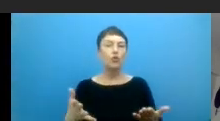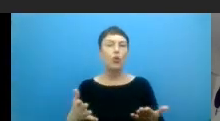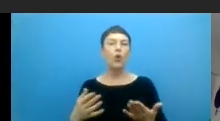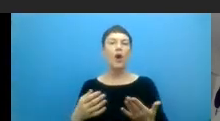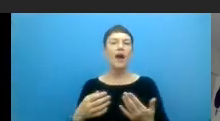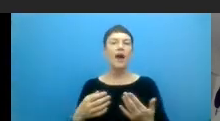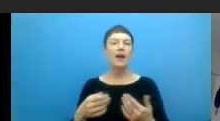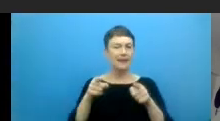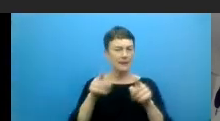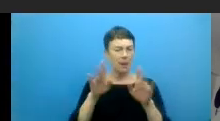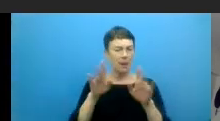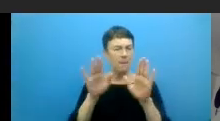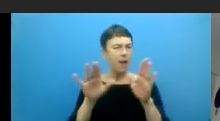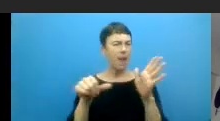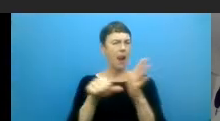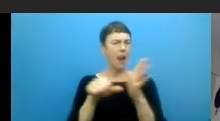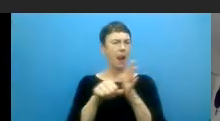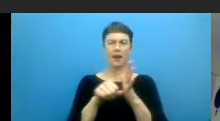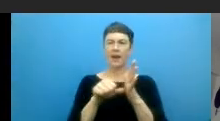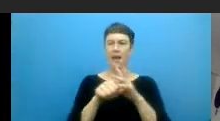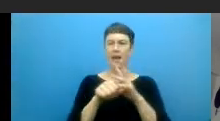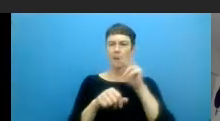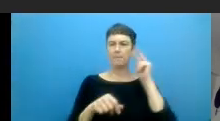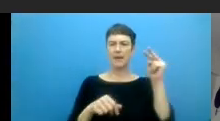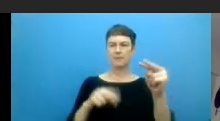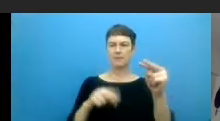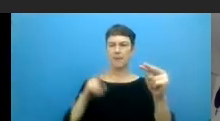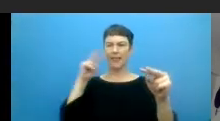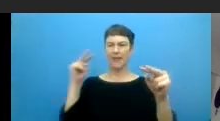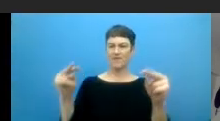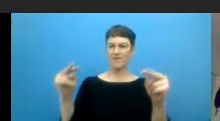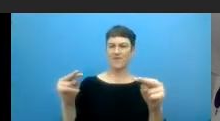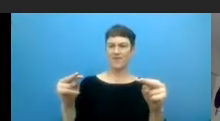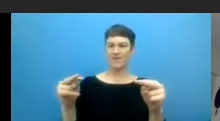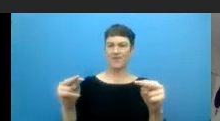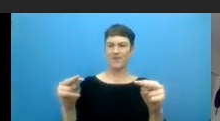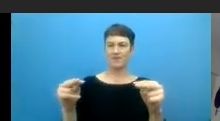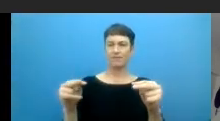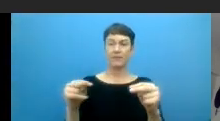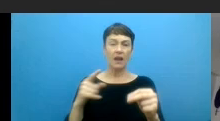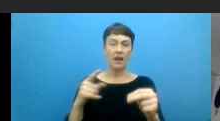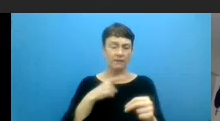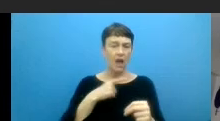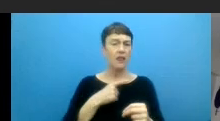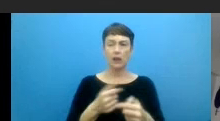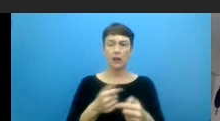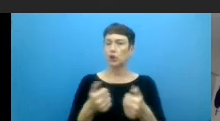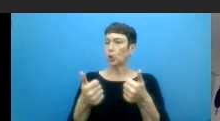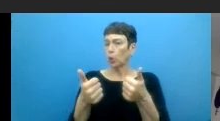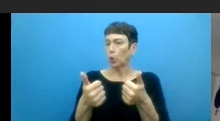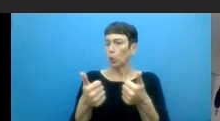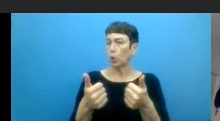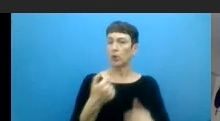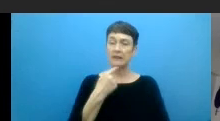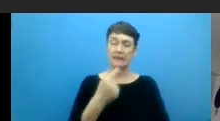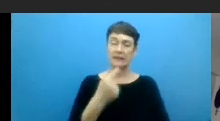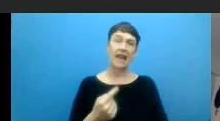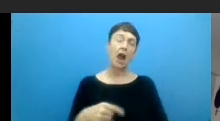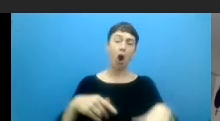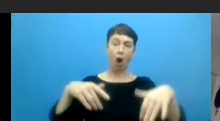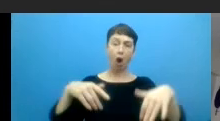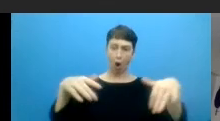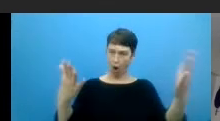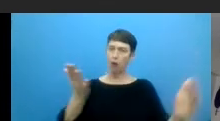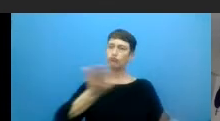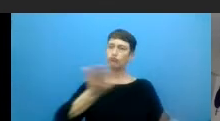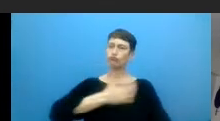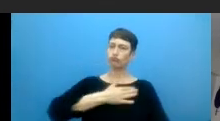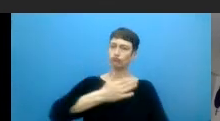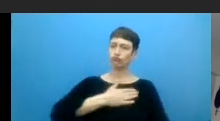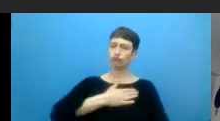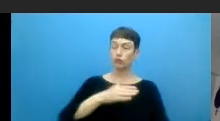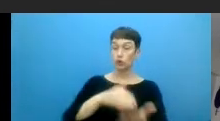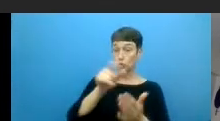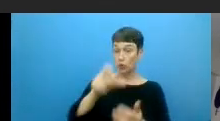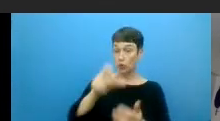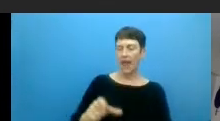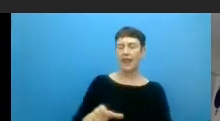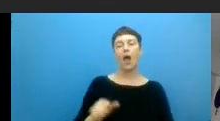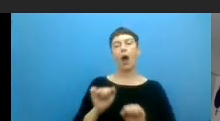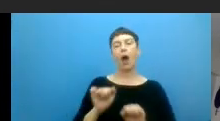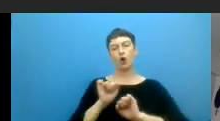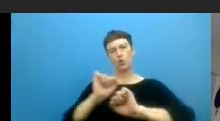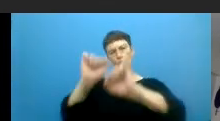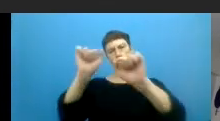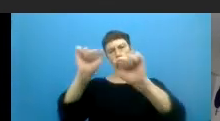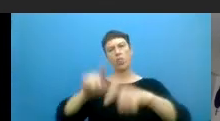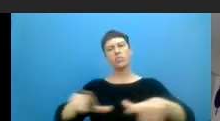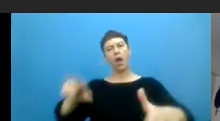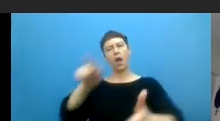quite an important perspective, because it's well said and done requesting that students can have assessments written in language, but if